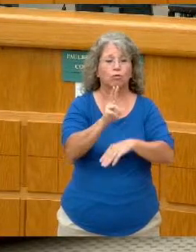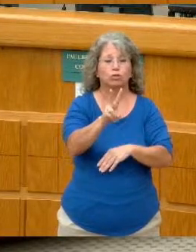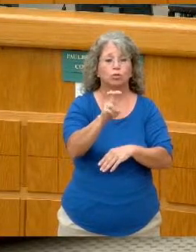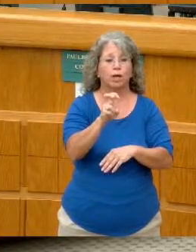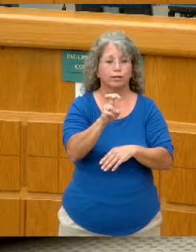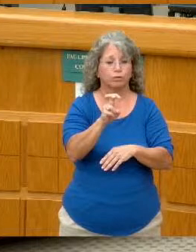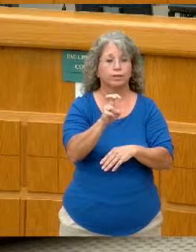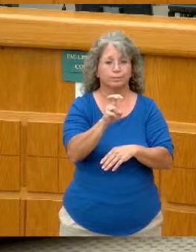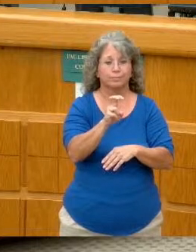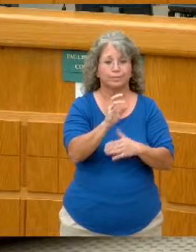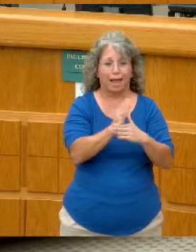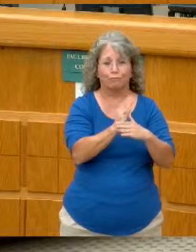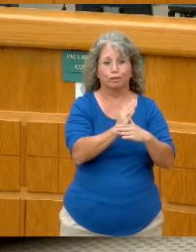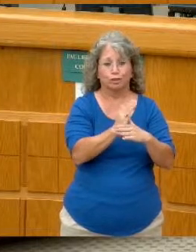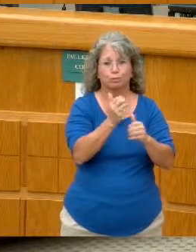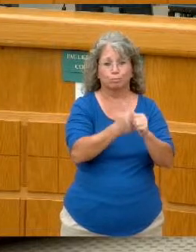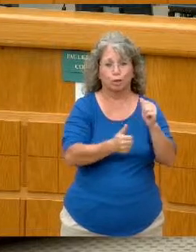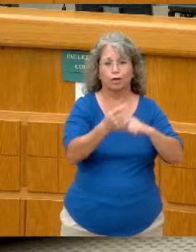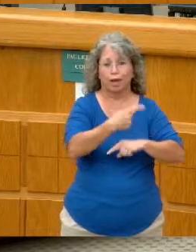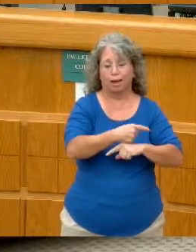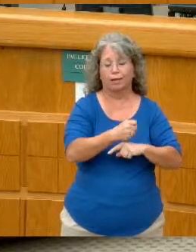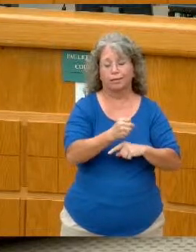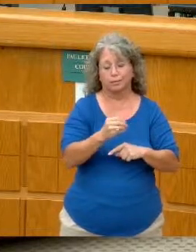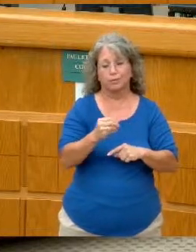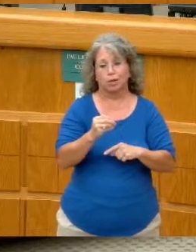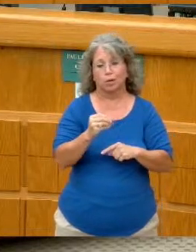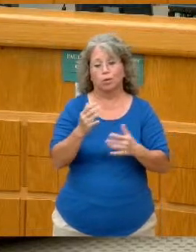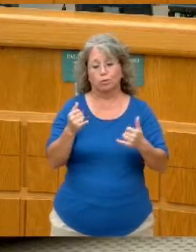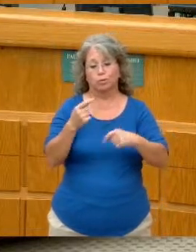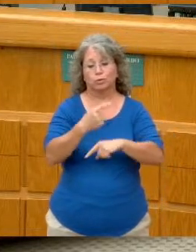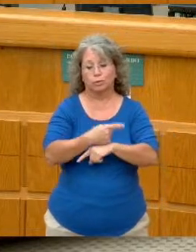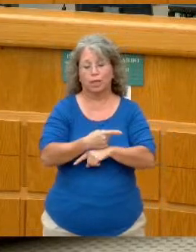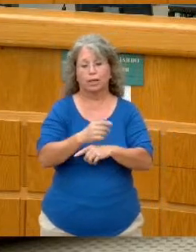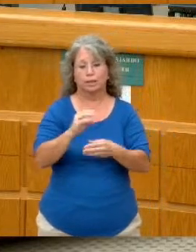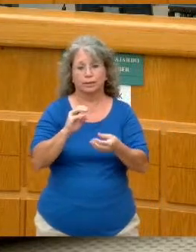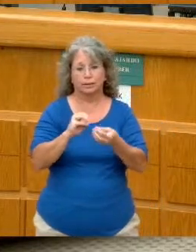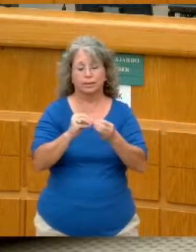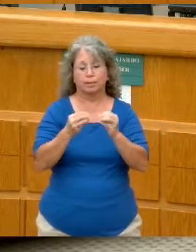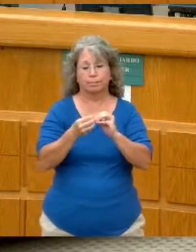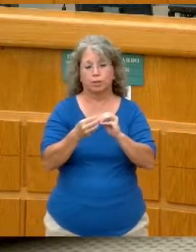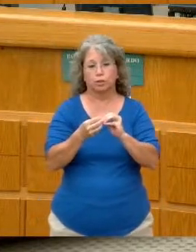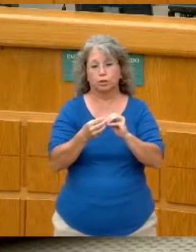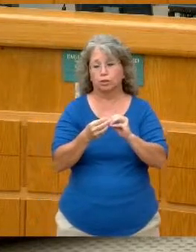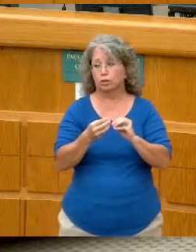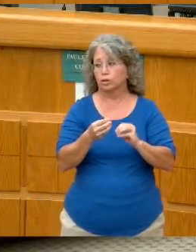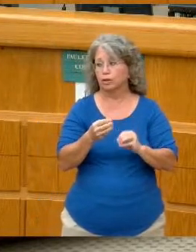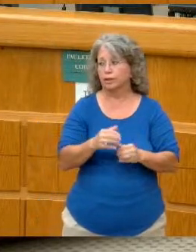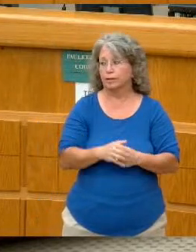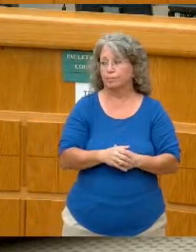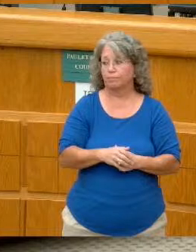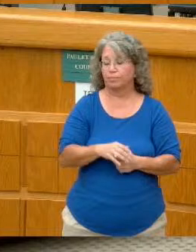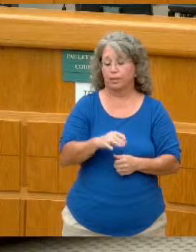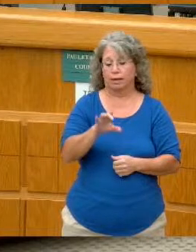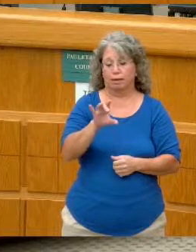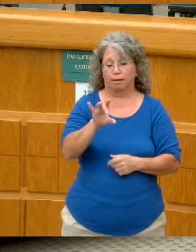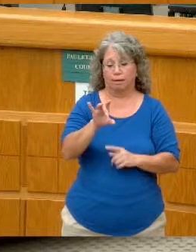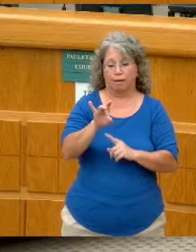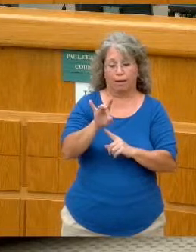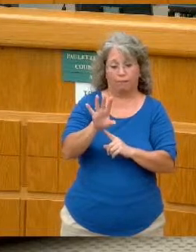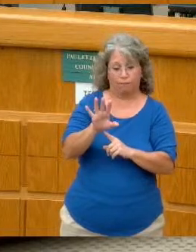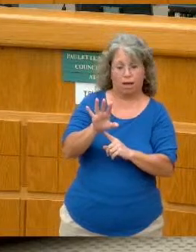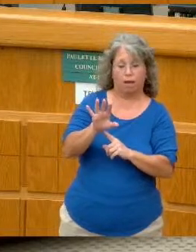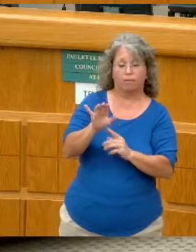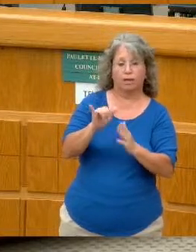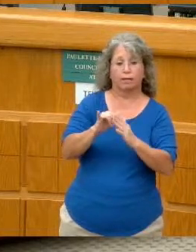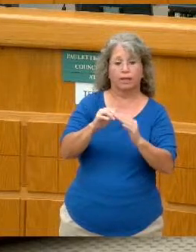of positives per day. So today's number, let me just get back to that real quick. Today's number of 85 is below